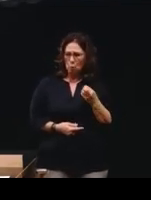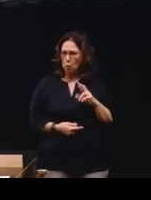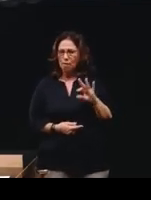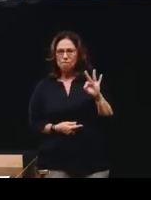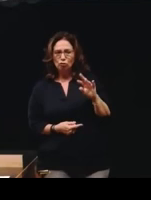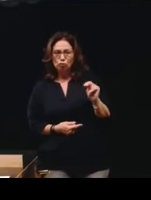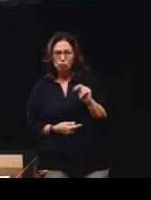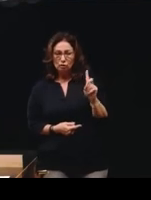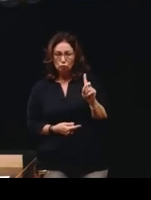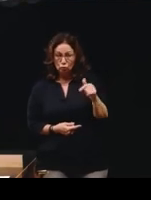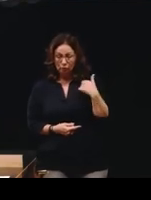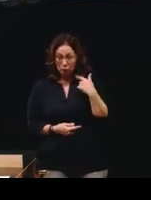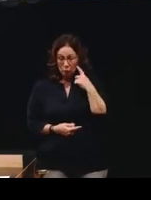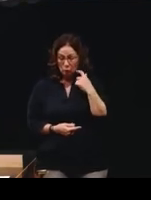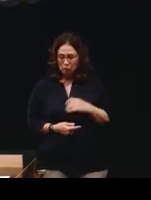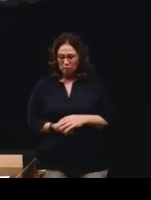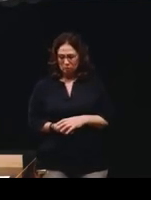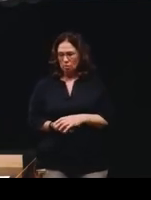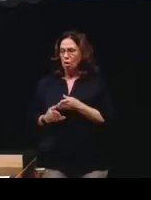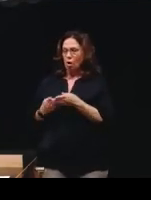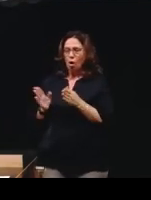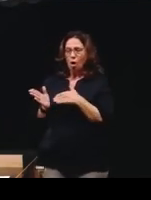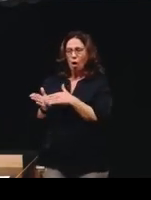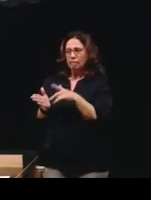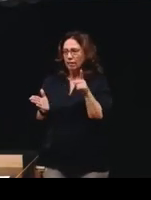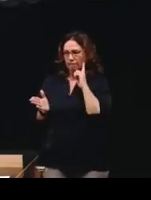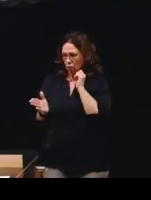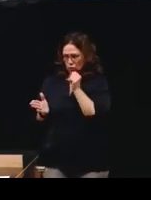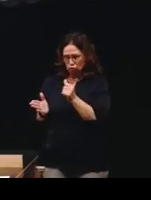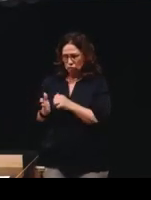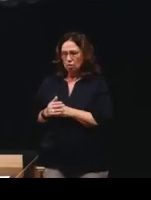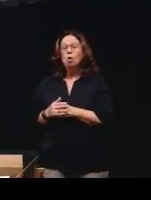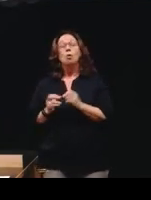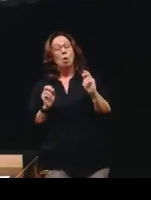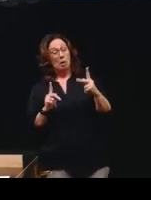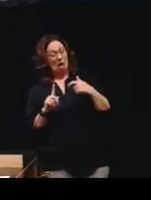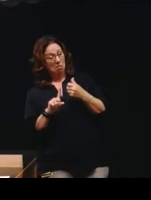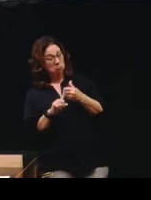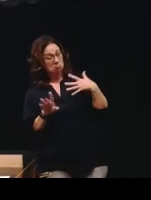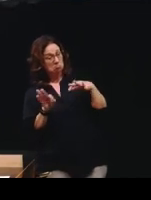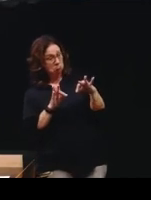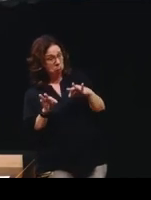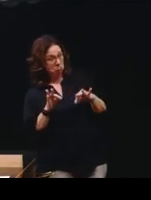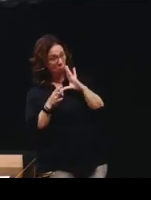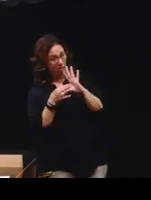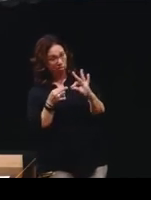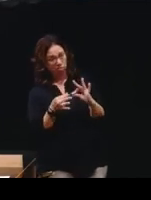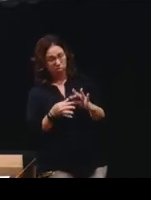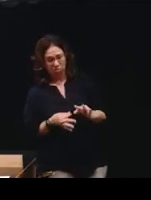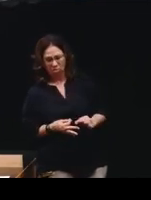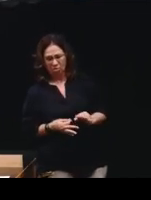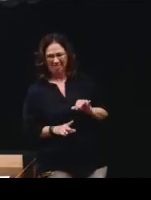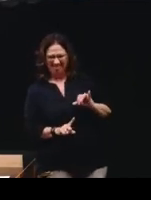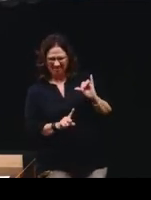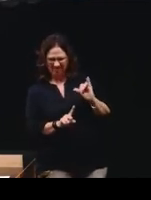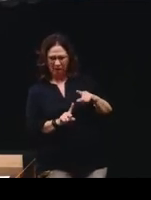before? Patients generally have it. Okay, well, let me tell you a little bit more about this. And that's where I